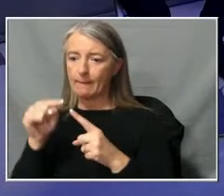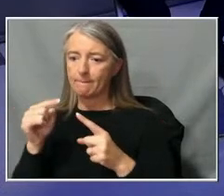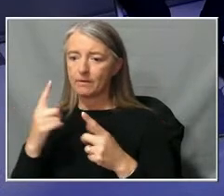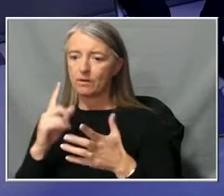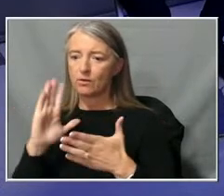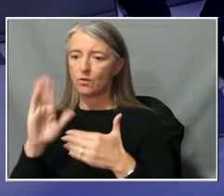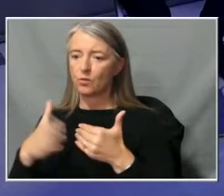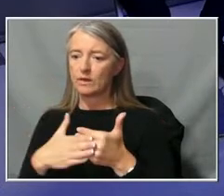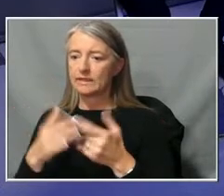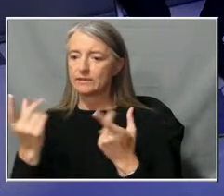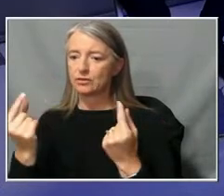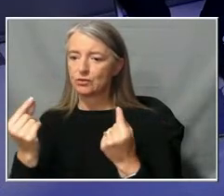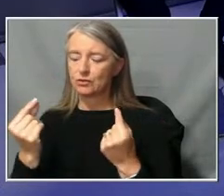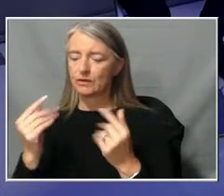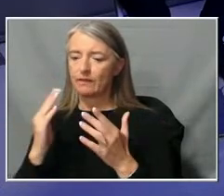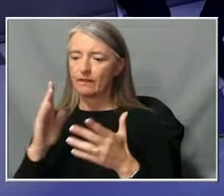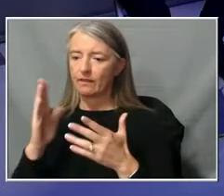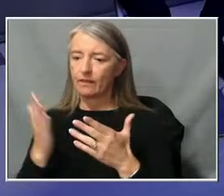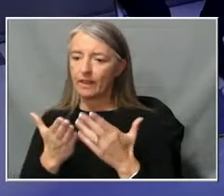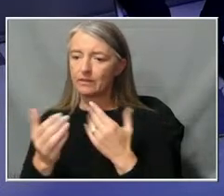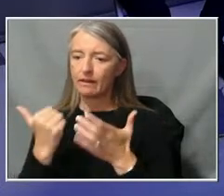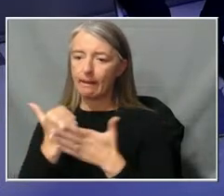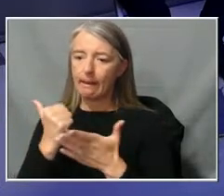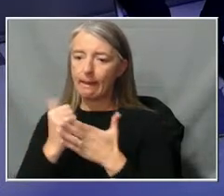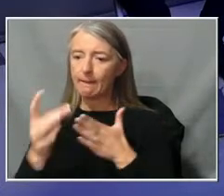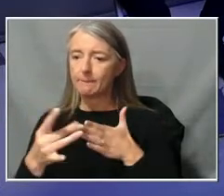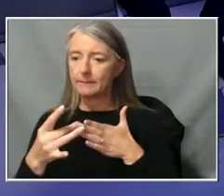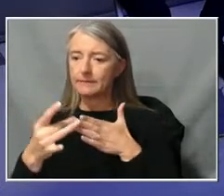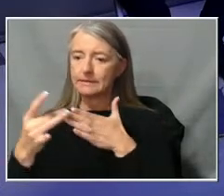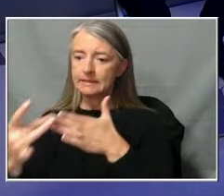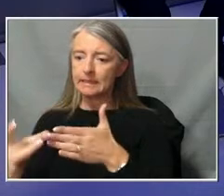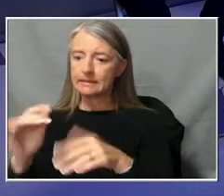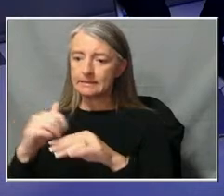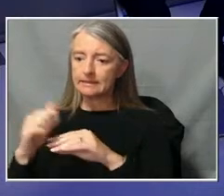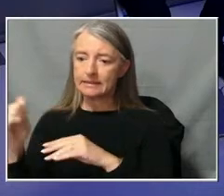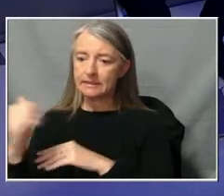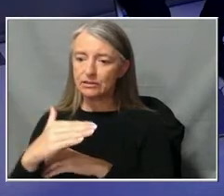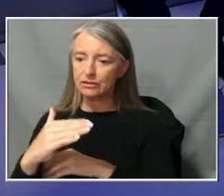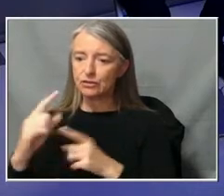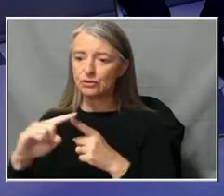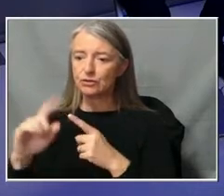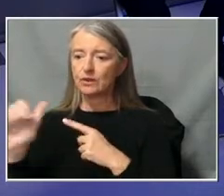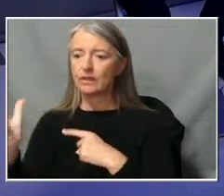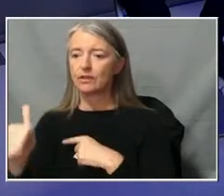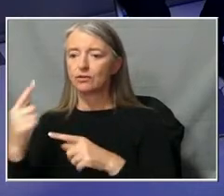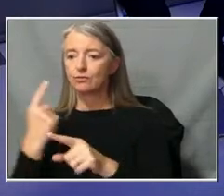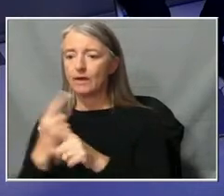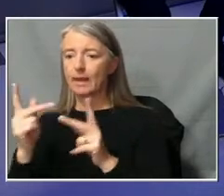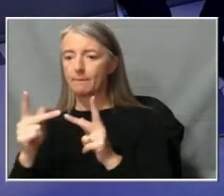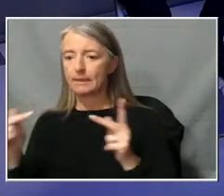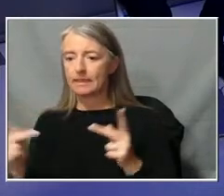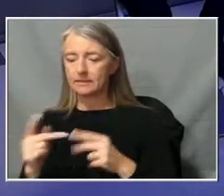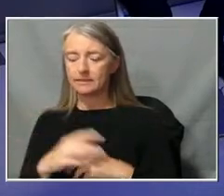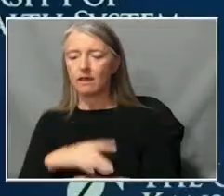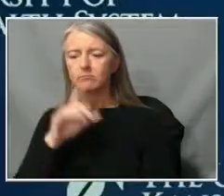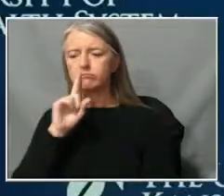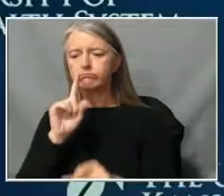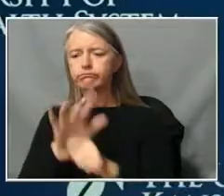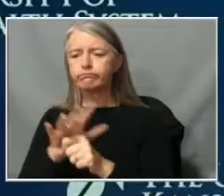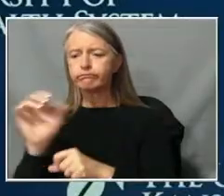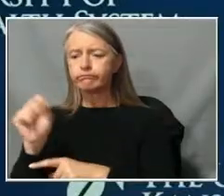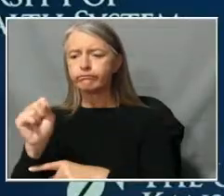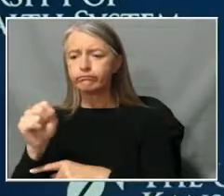the next step? Are you there to help guide them in sending them to maybe bounce them back to the right spot? Yeah, absolutely. So I